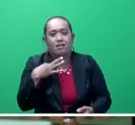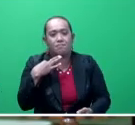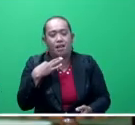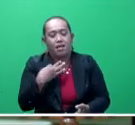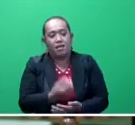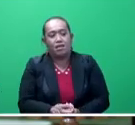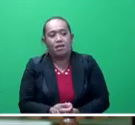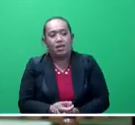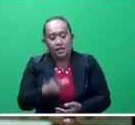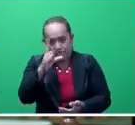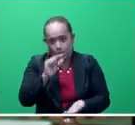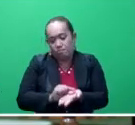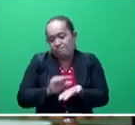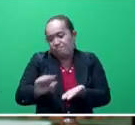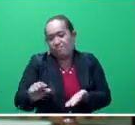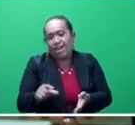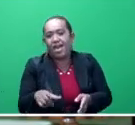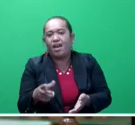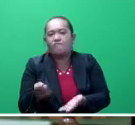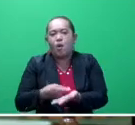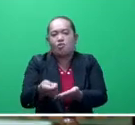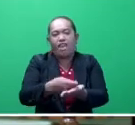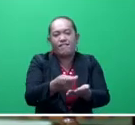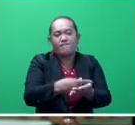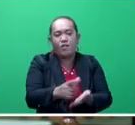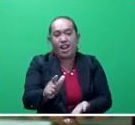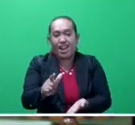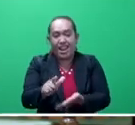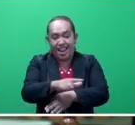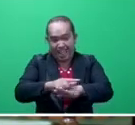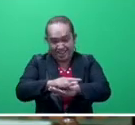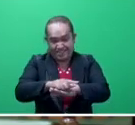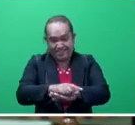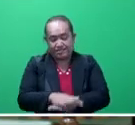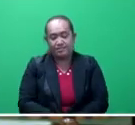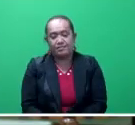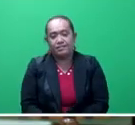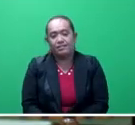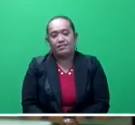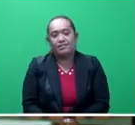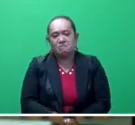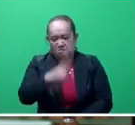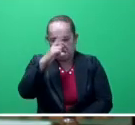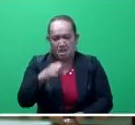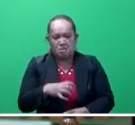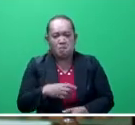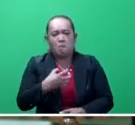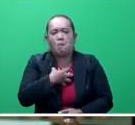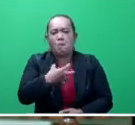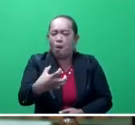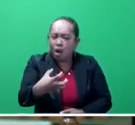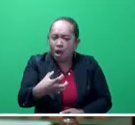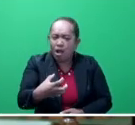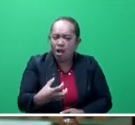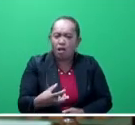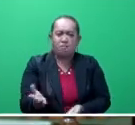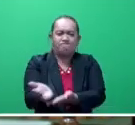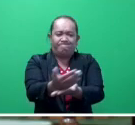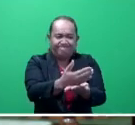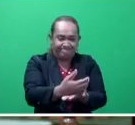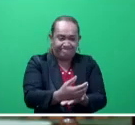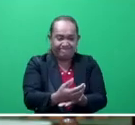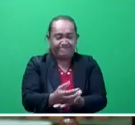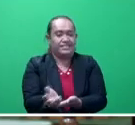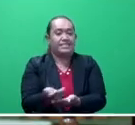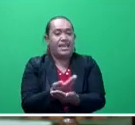lease agreement into a fully fledged registered lease, which could make them more financially stable. So government will allocate a total of $1 million to